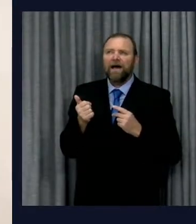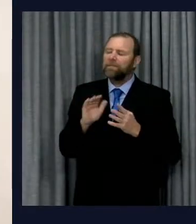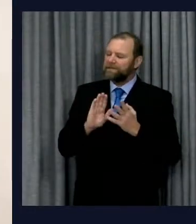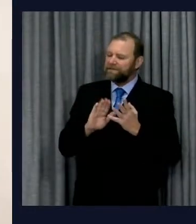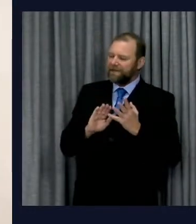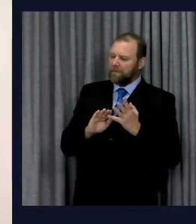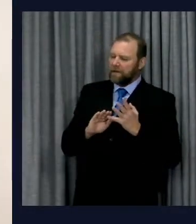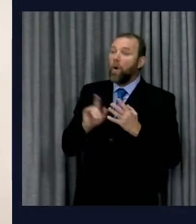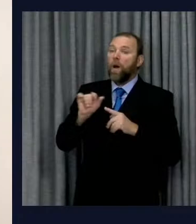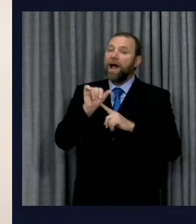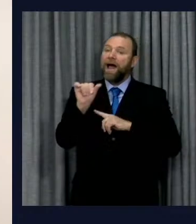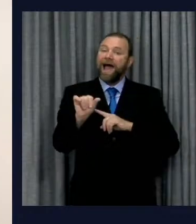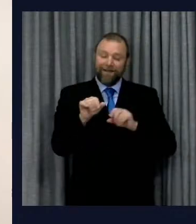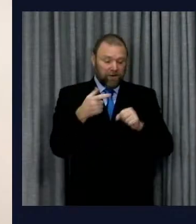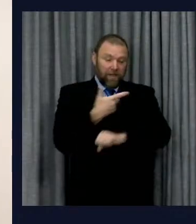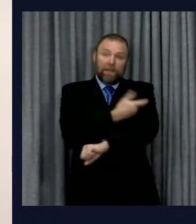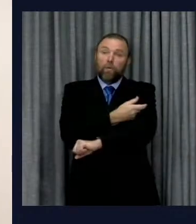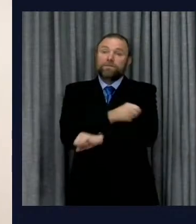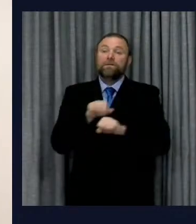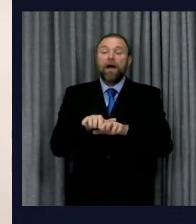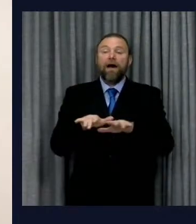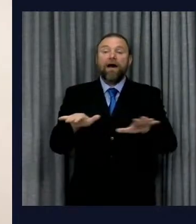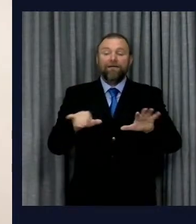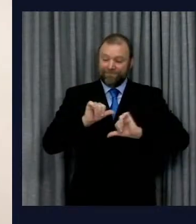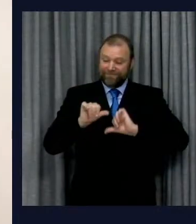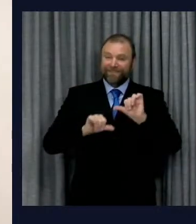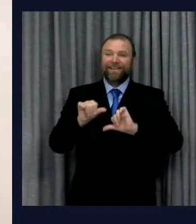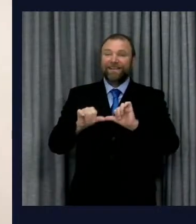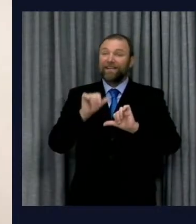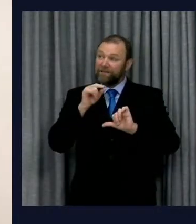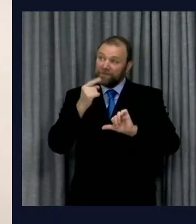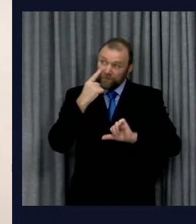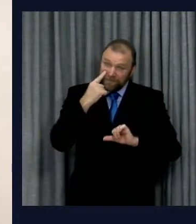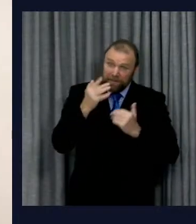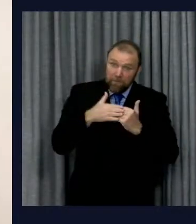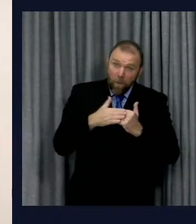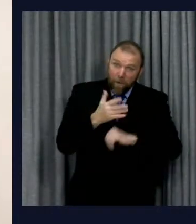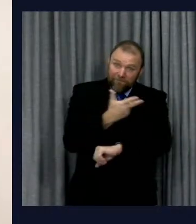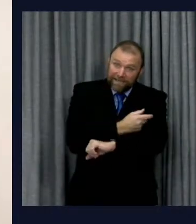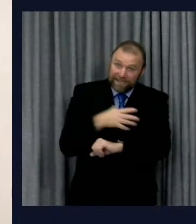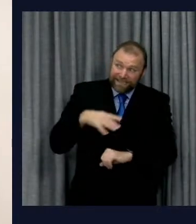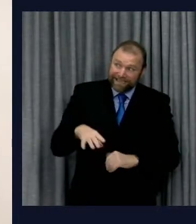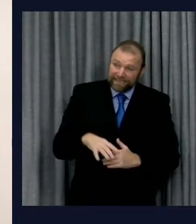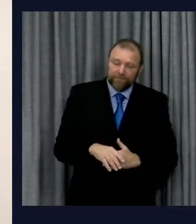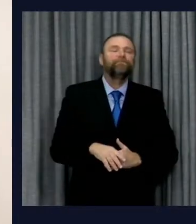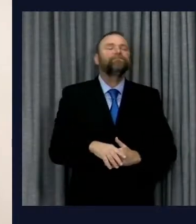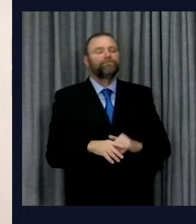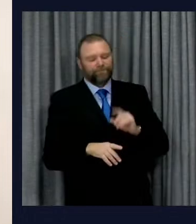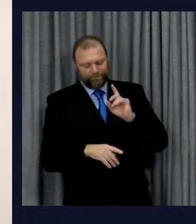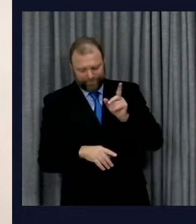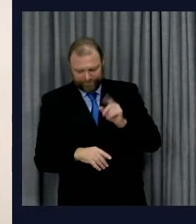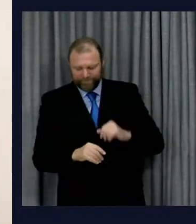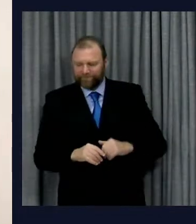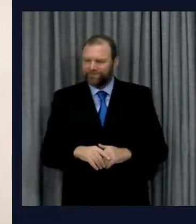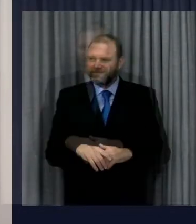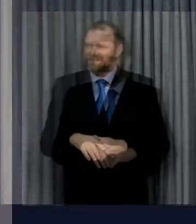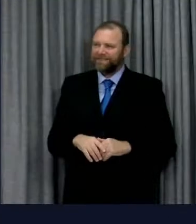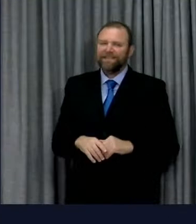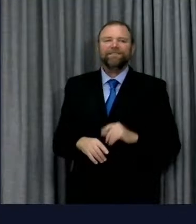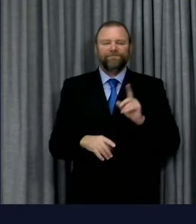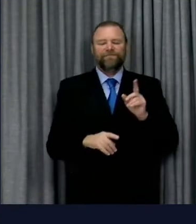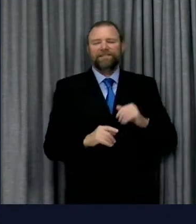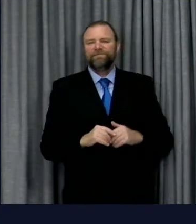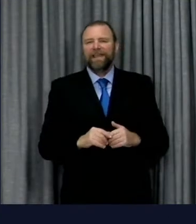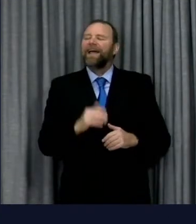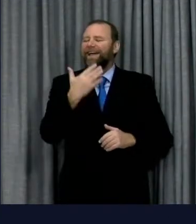was, after the booster rollout is completed here in Wales, do you see further vaccination being required later this year?